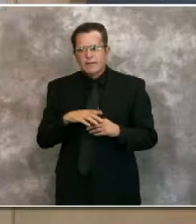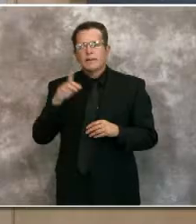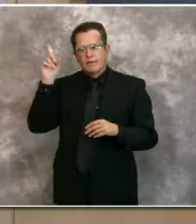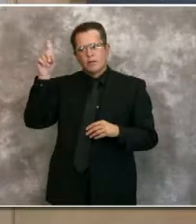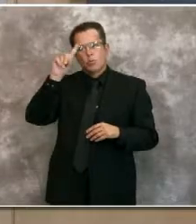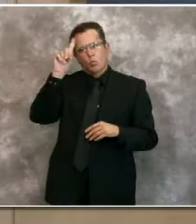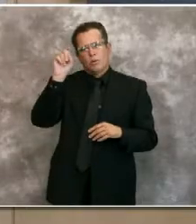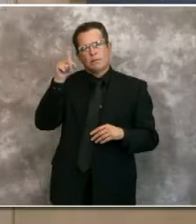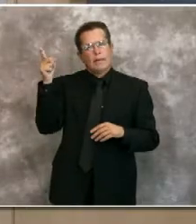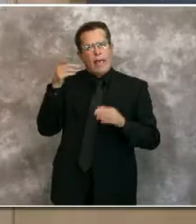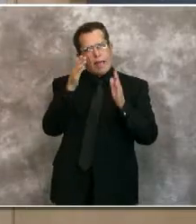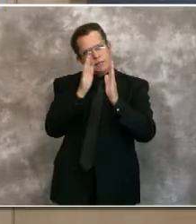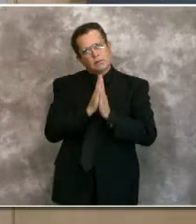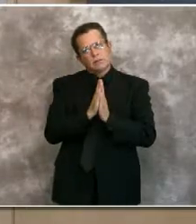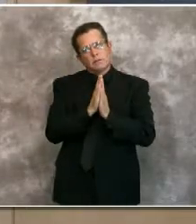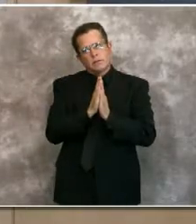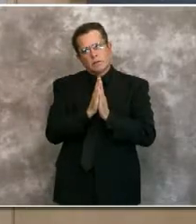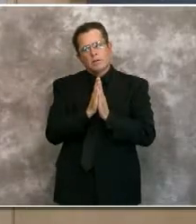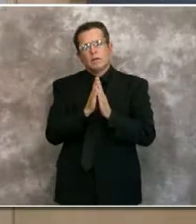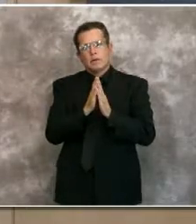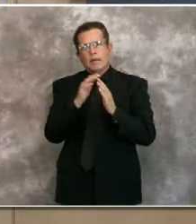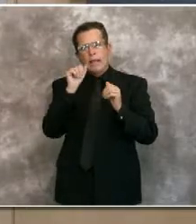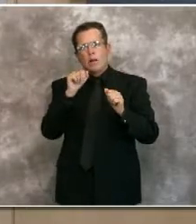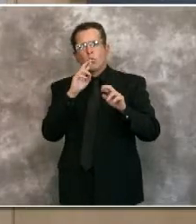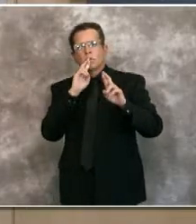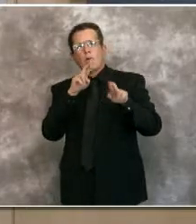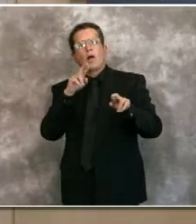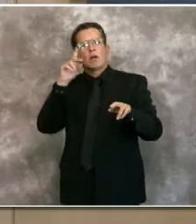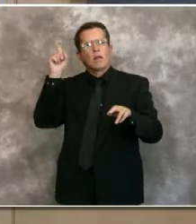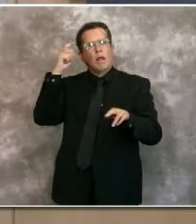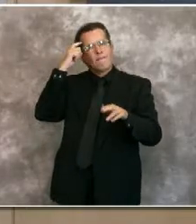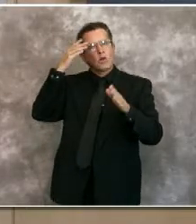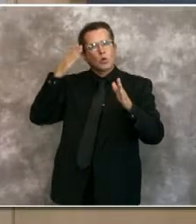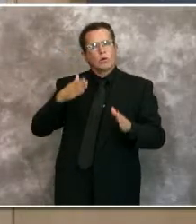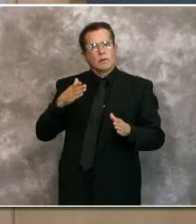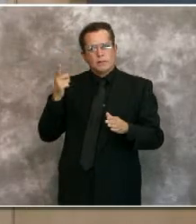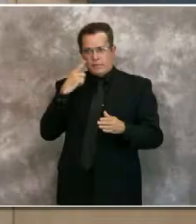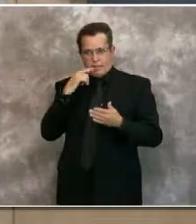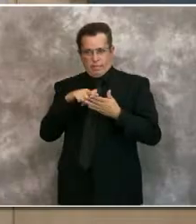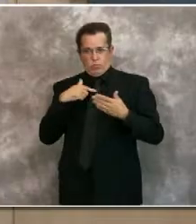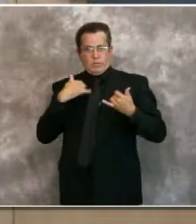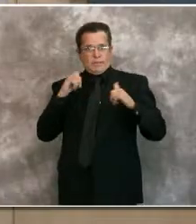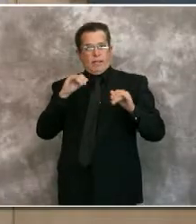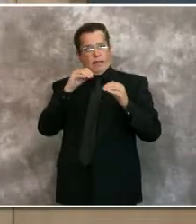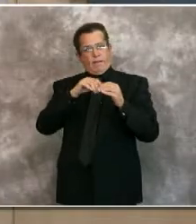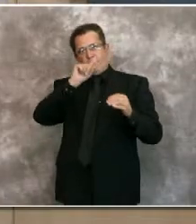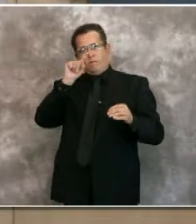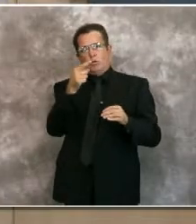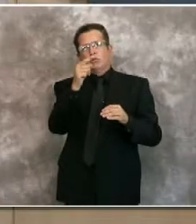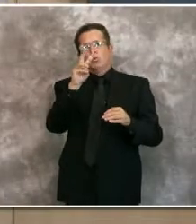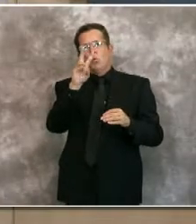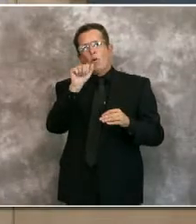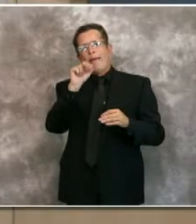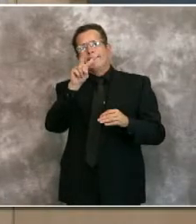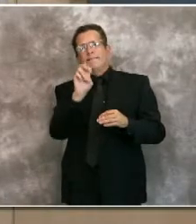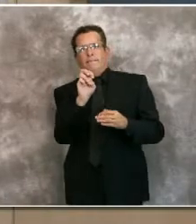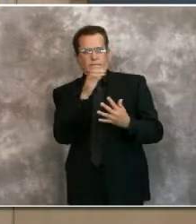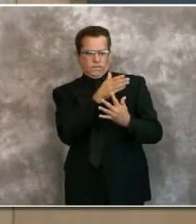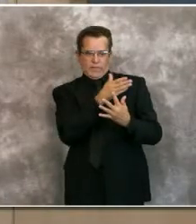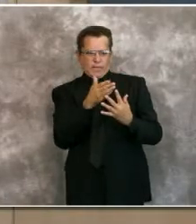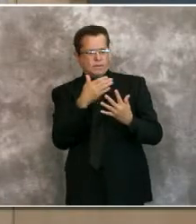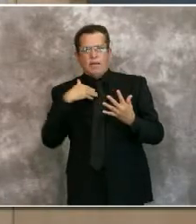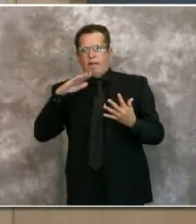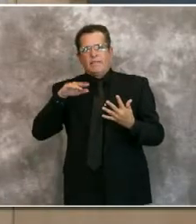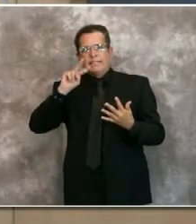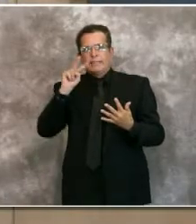perhaps somebody else would want to respond about the governor saying that he believes we're still in the first wave of this, not the second wave. I think I'll let Dr. Wooten